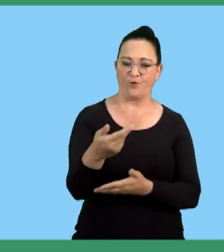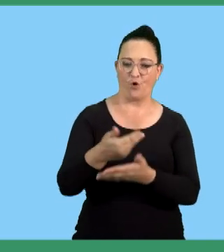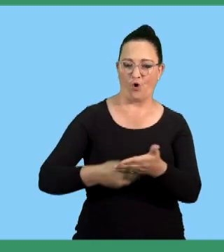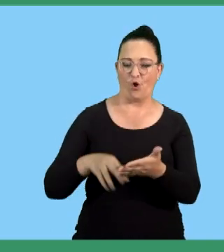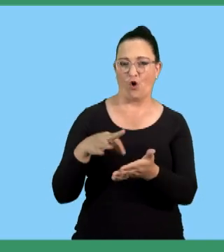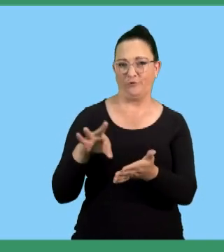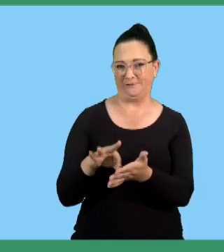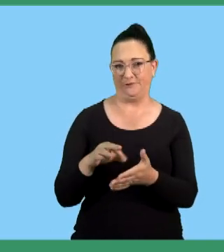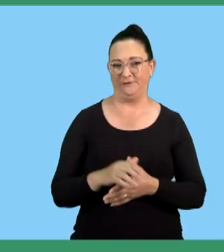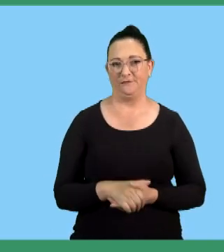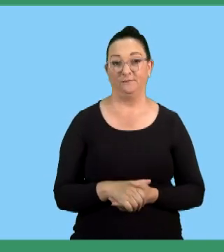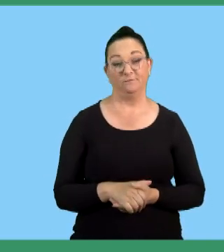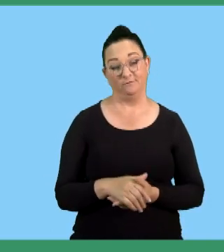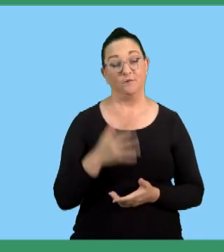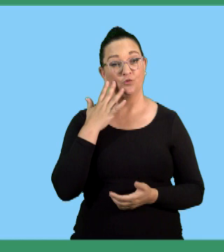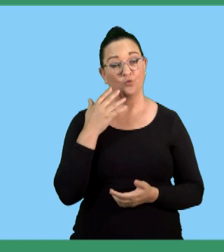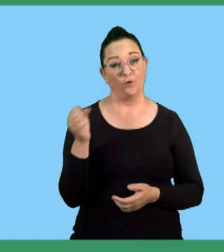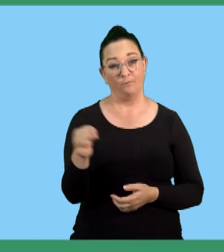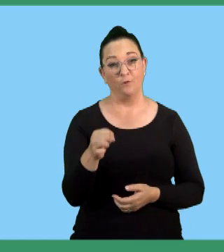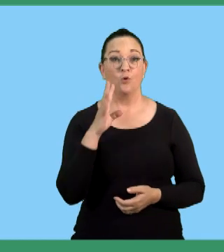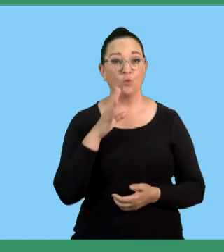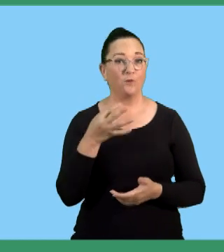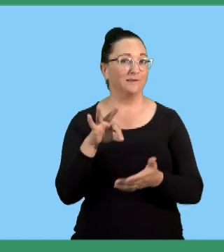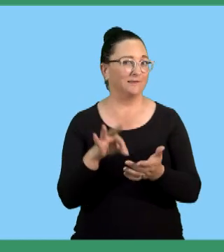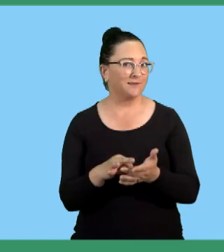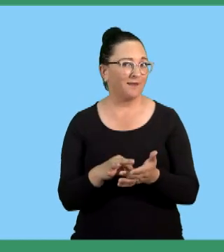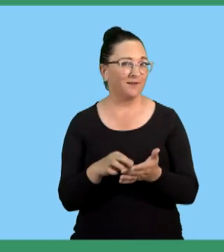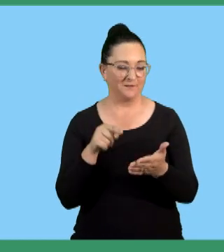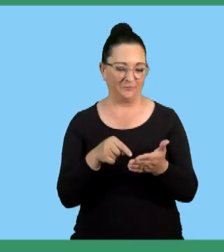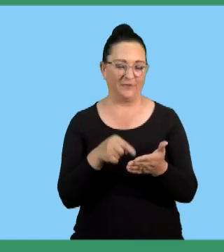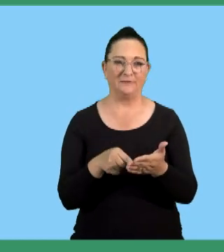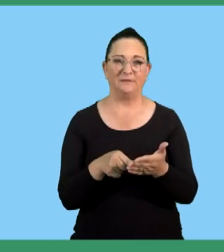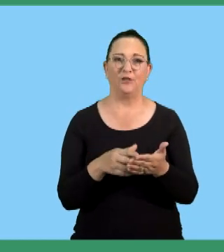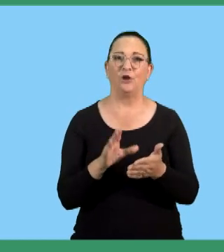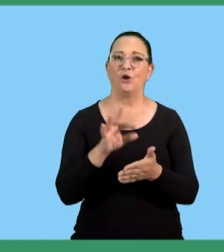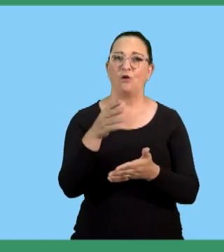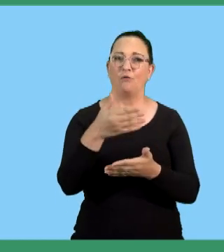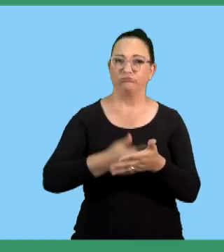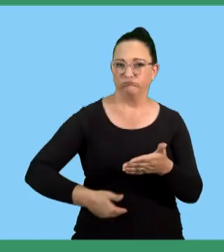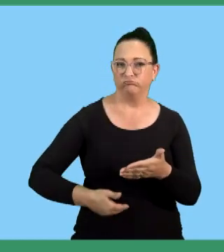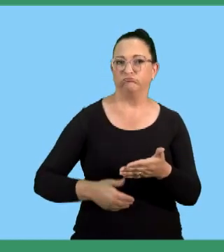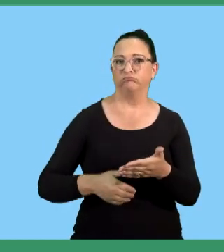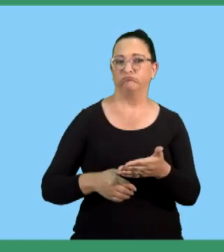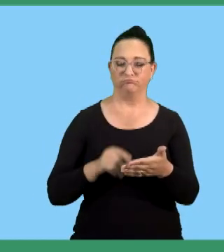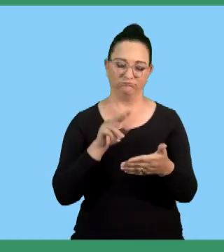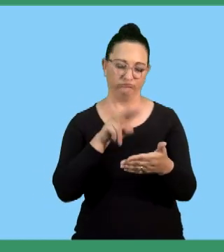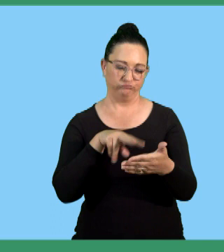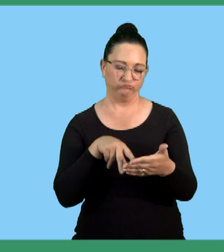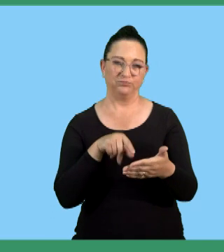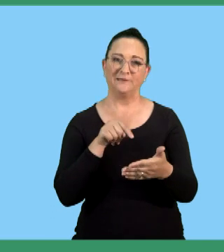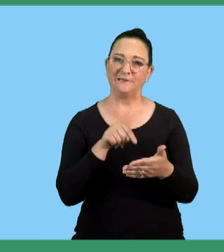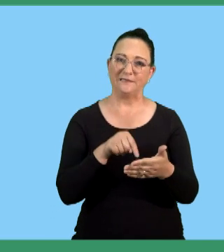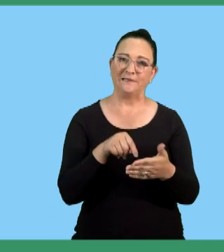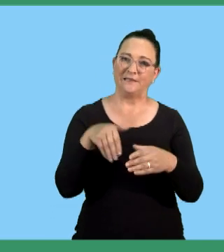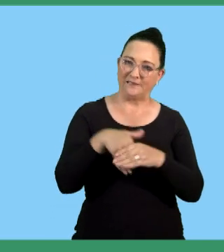being employed, there's going to be a contract that you're going to sign. And that contract should be influenced basically or